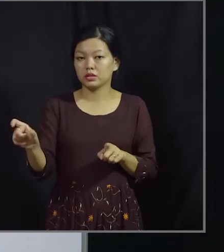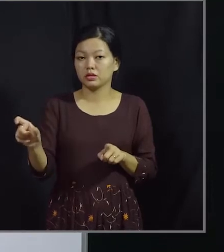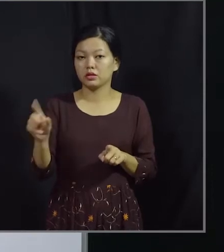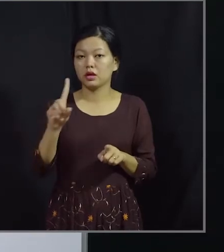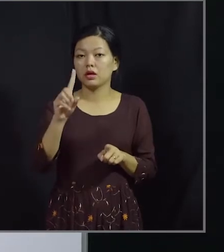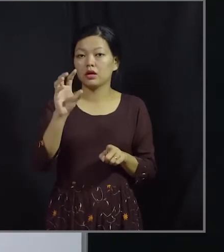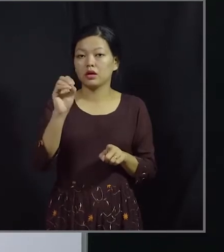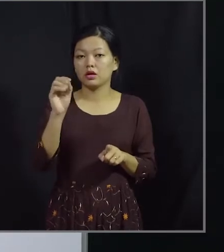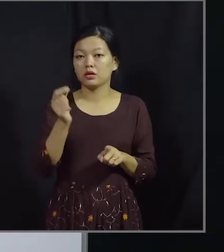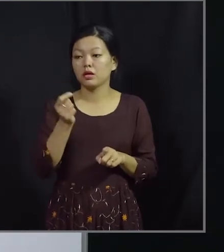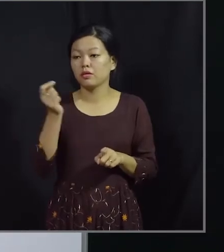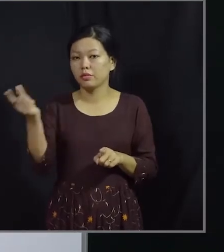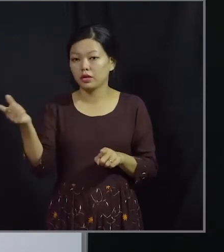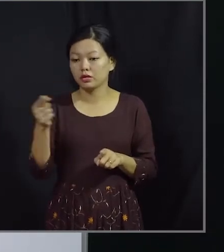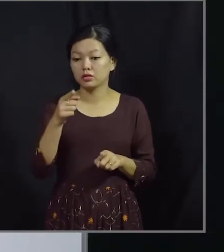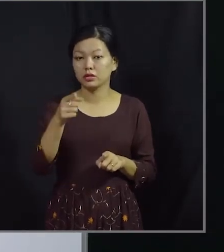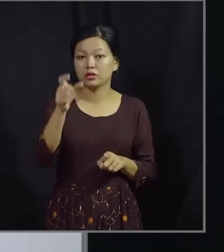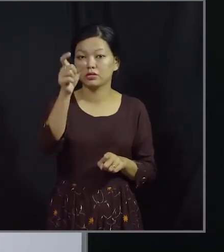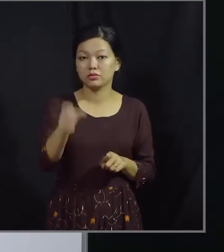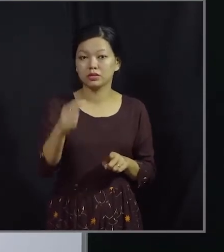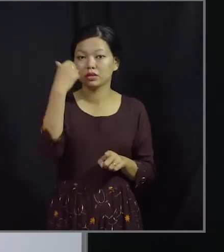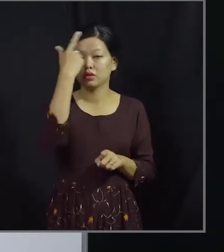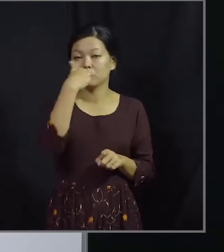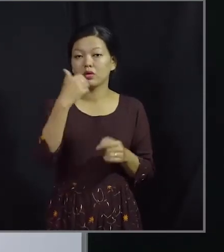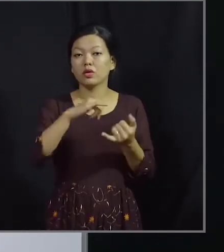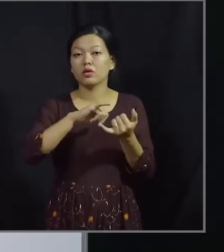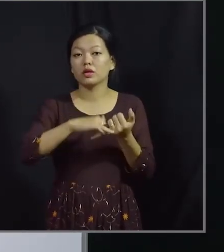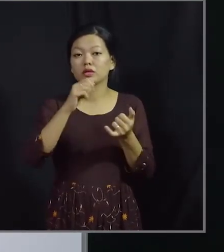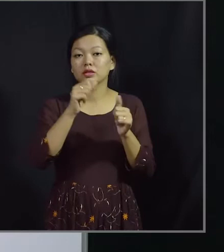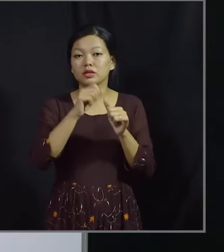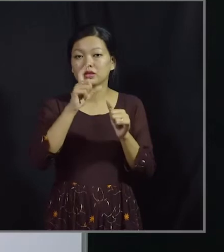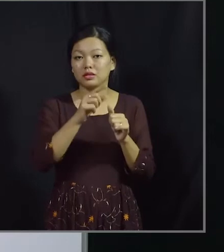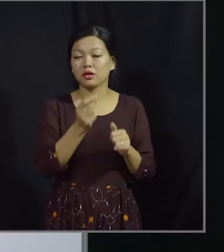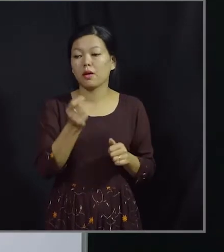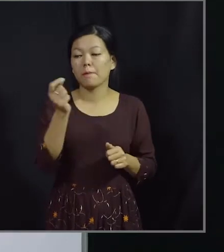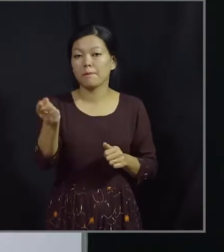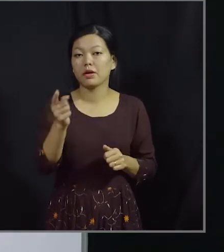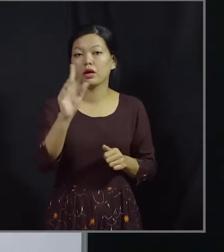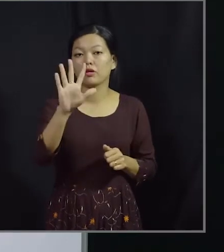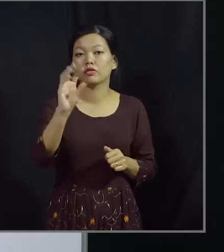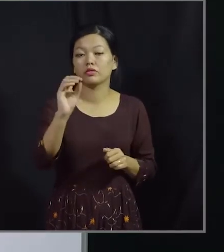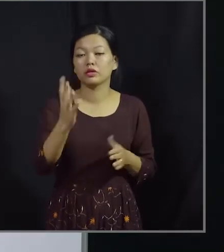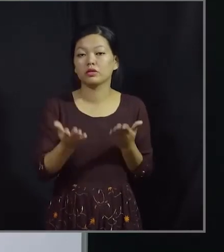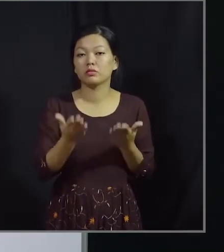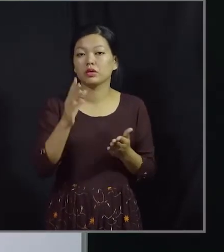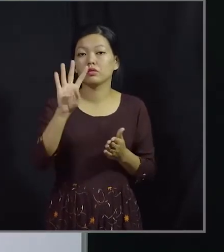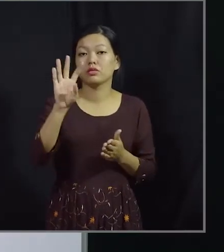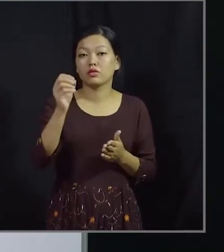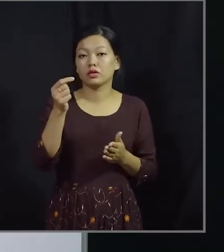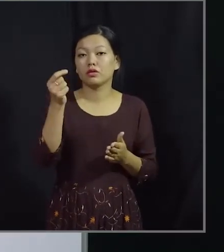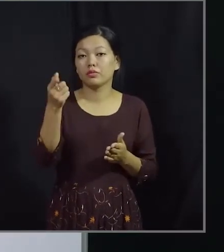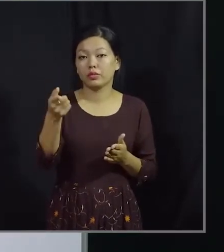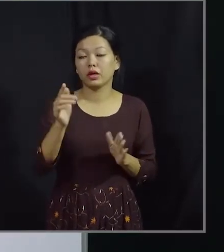of change within the partnership firm. At the same time, we have sacrificing ratio.